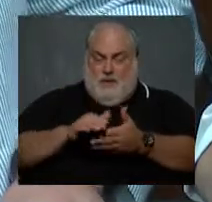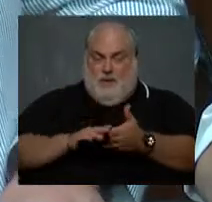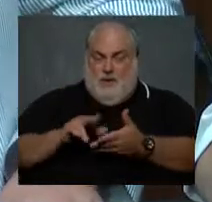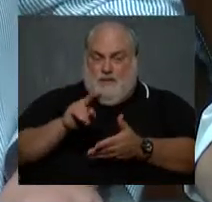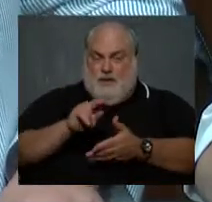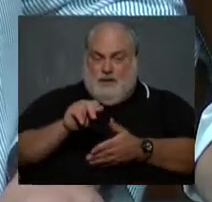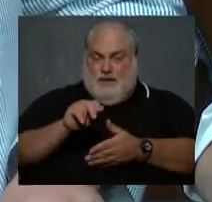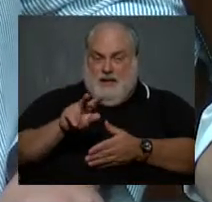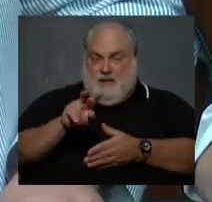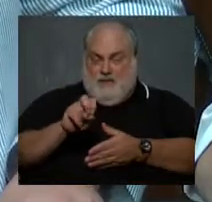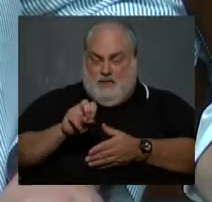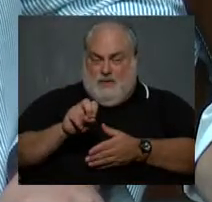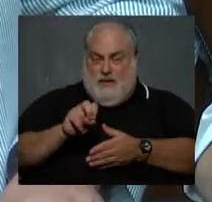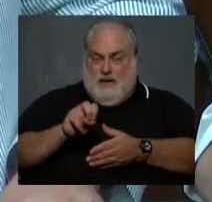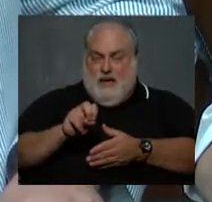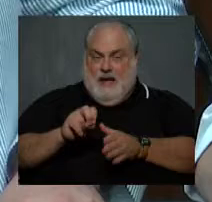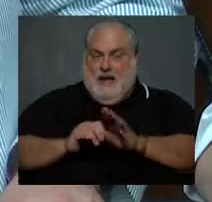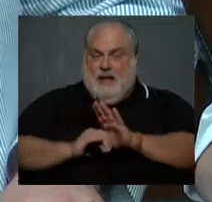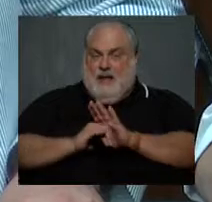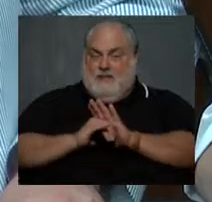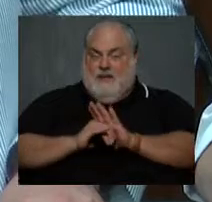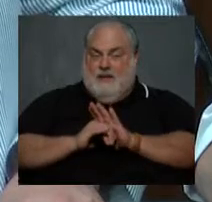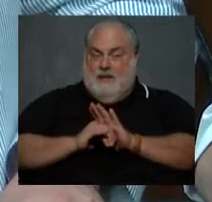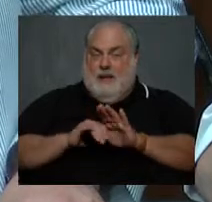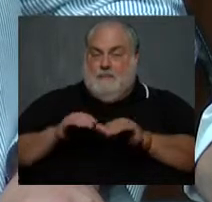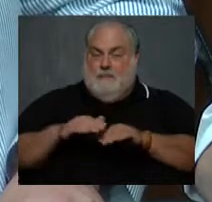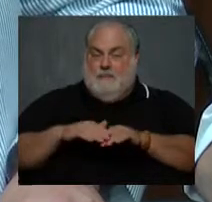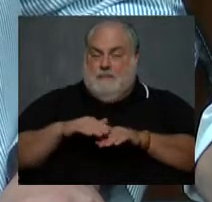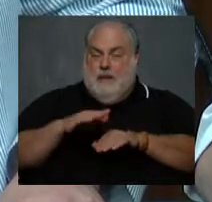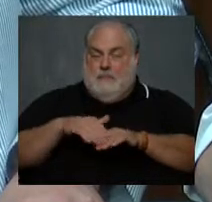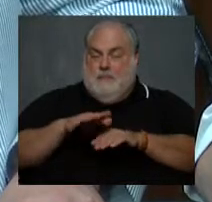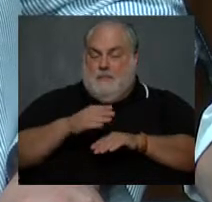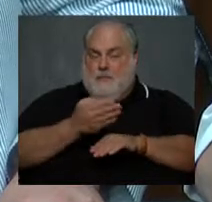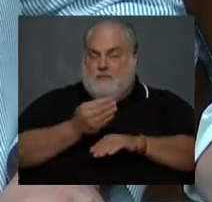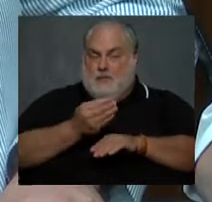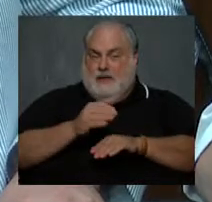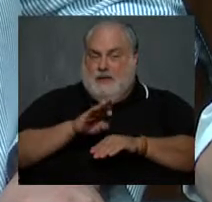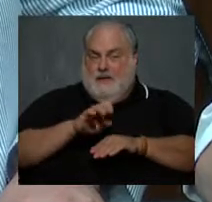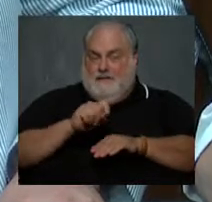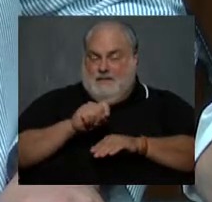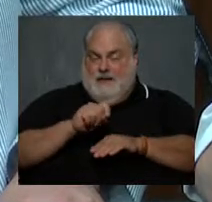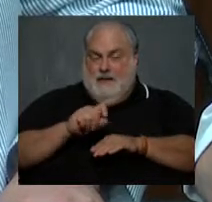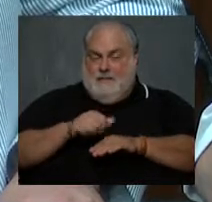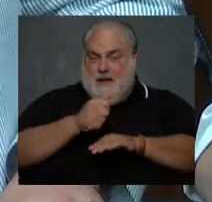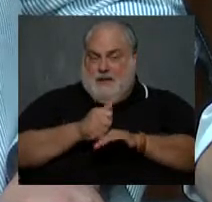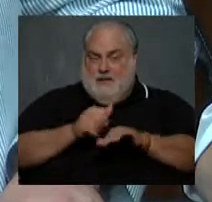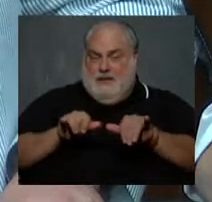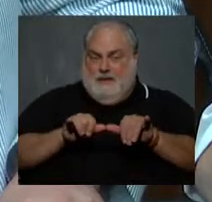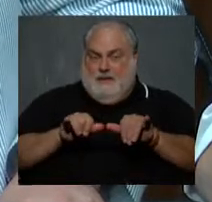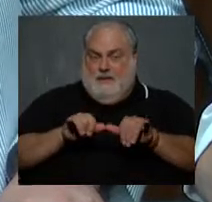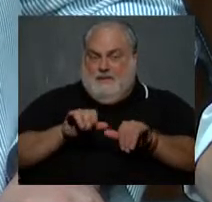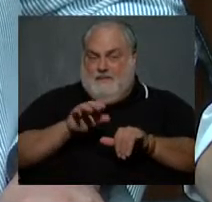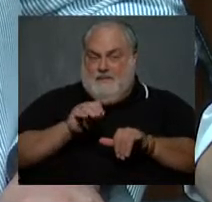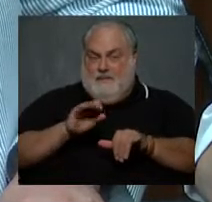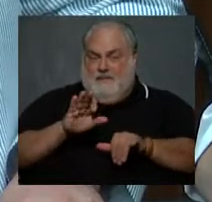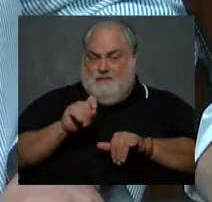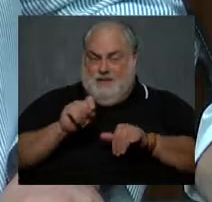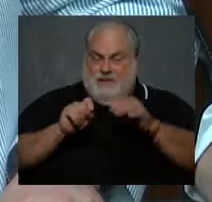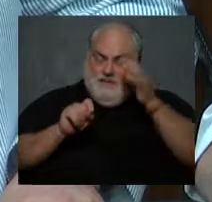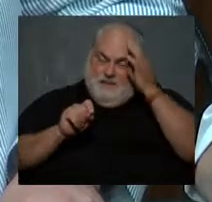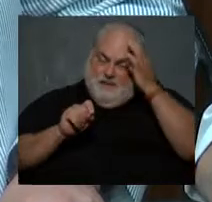University Avenue. The site plan indicates a minimum dimension of 14 feet. Based on the buffer ordinance, 50-foot average would typically be